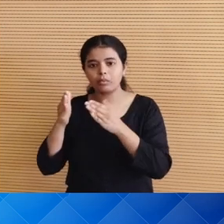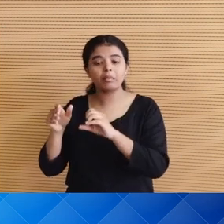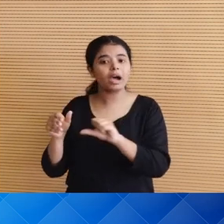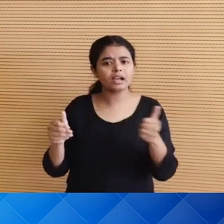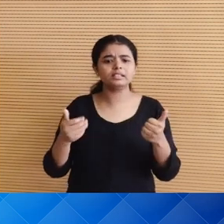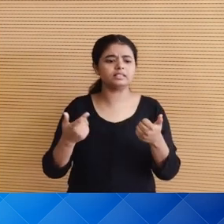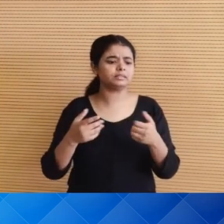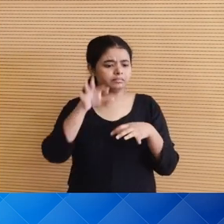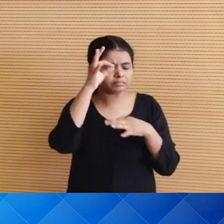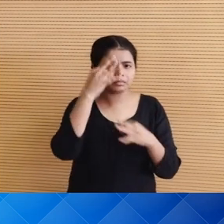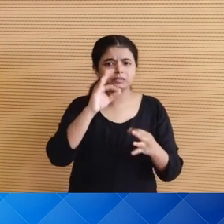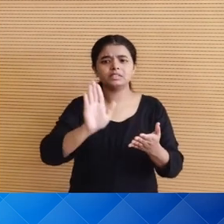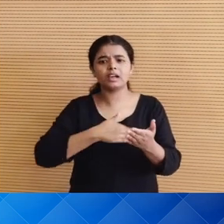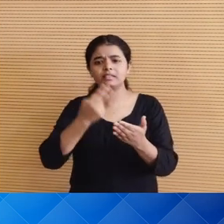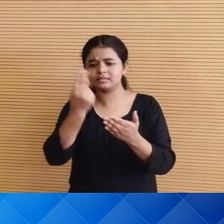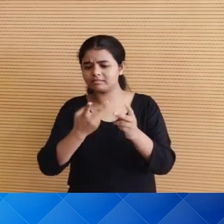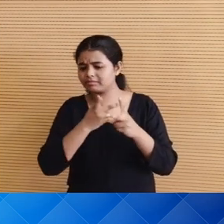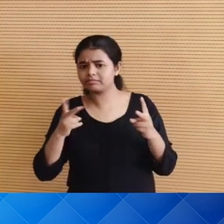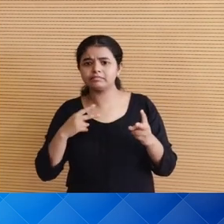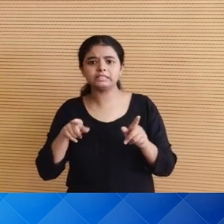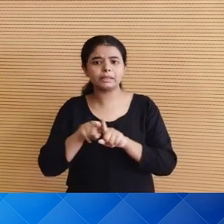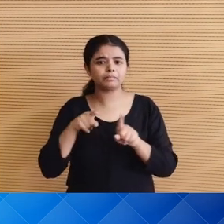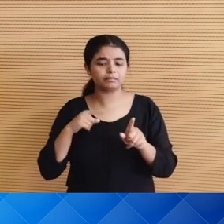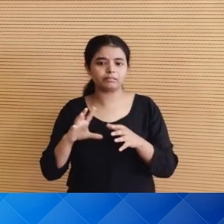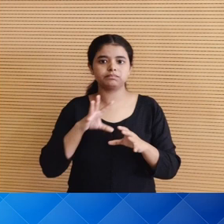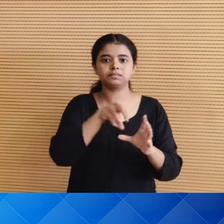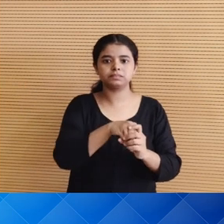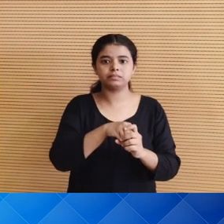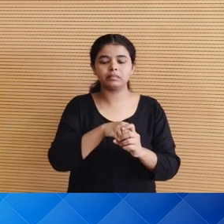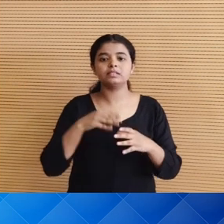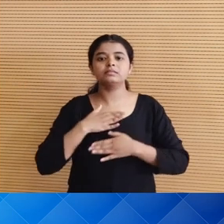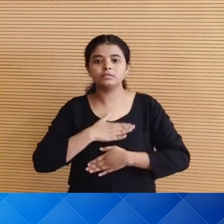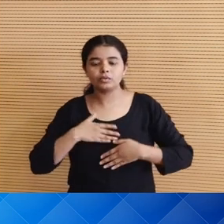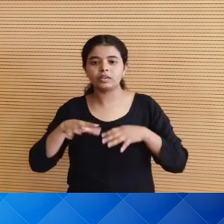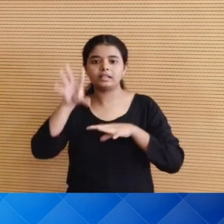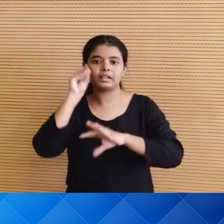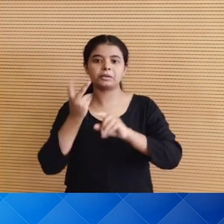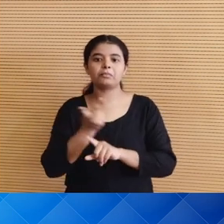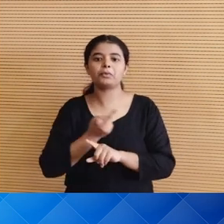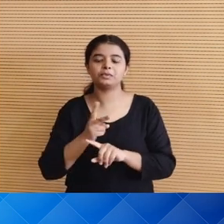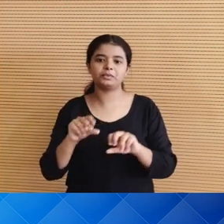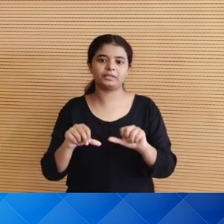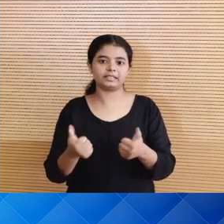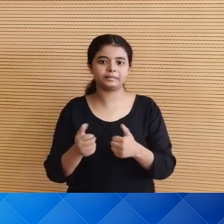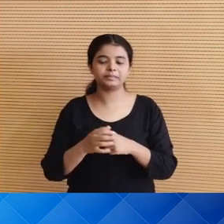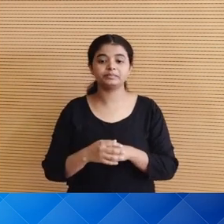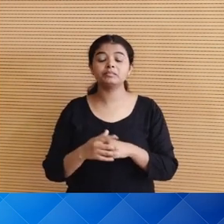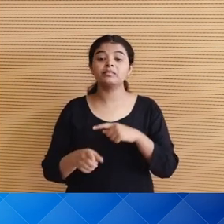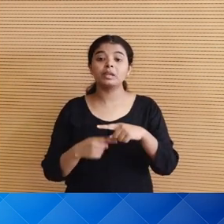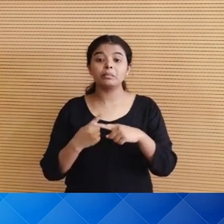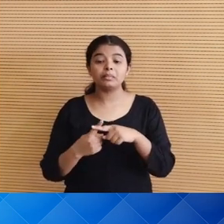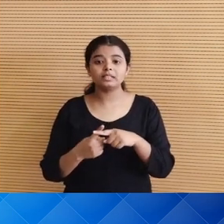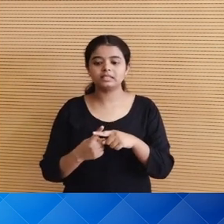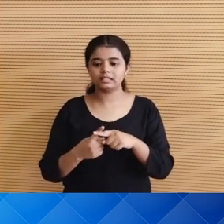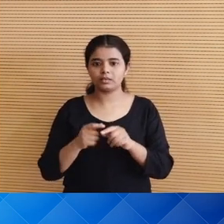and dance-related activities, so that joy in learning is ensured and natural